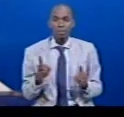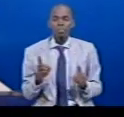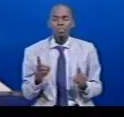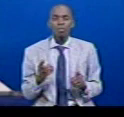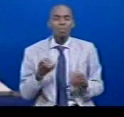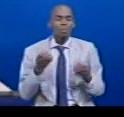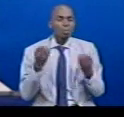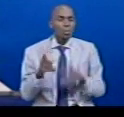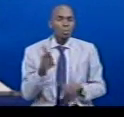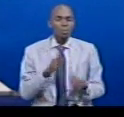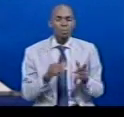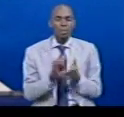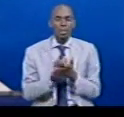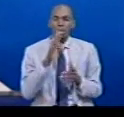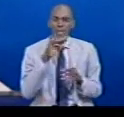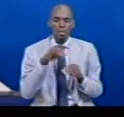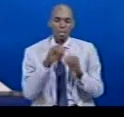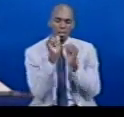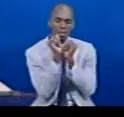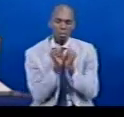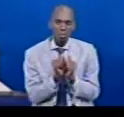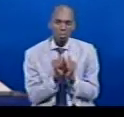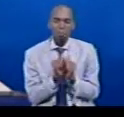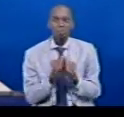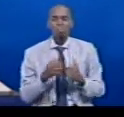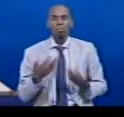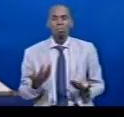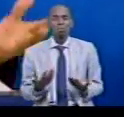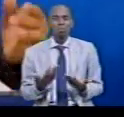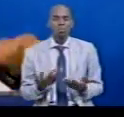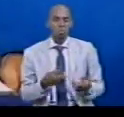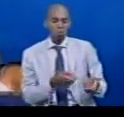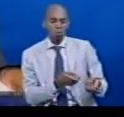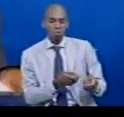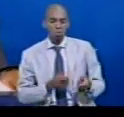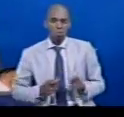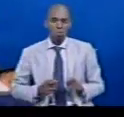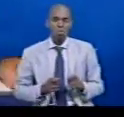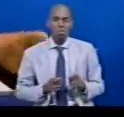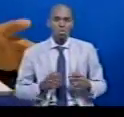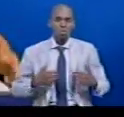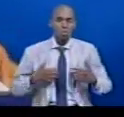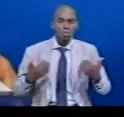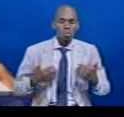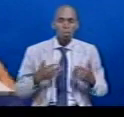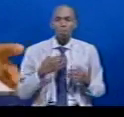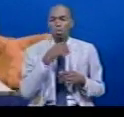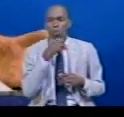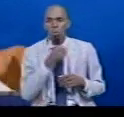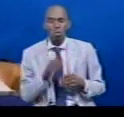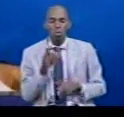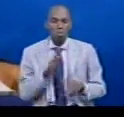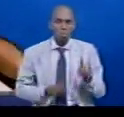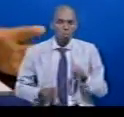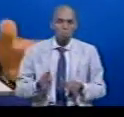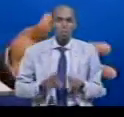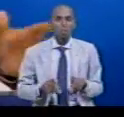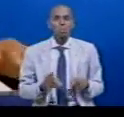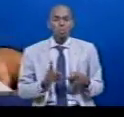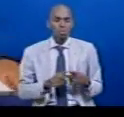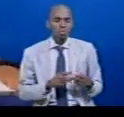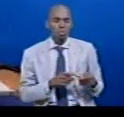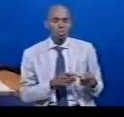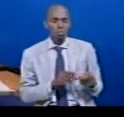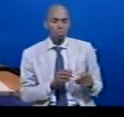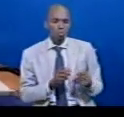are in captivity, either to drug, young people and old people as well, either to drug, to evil habit, to